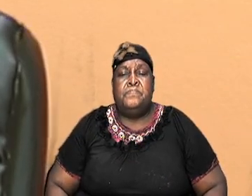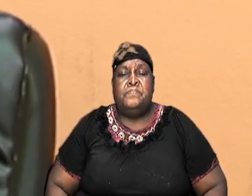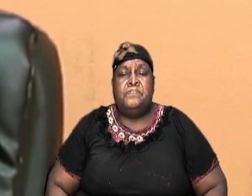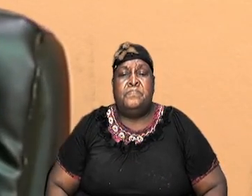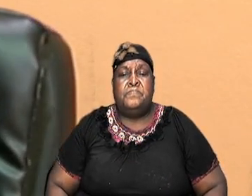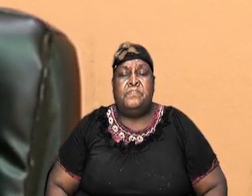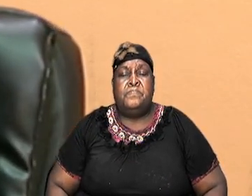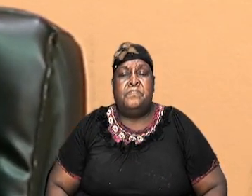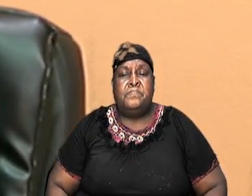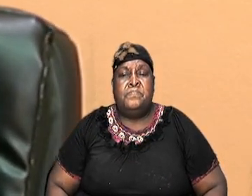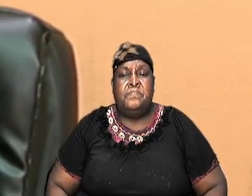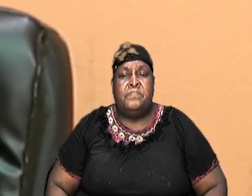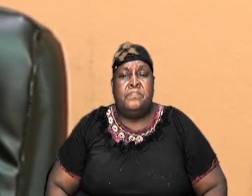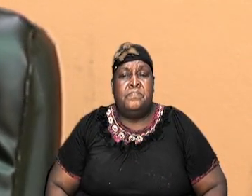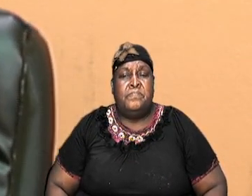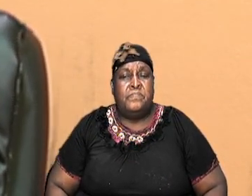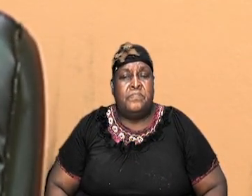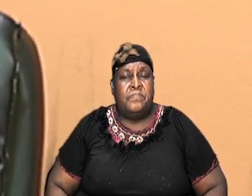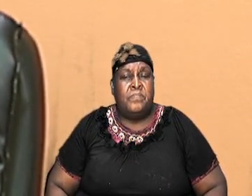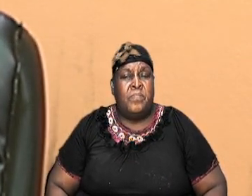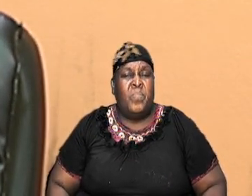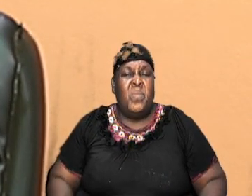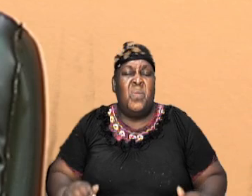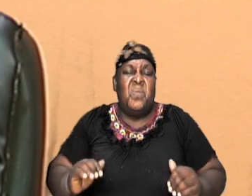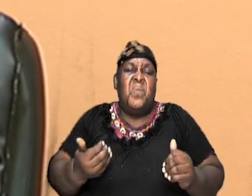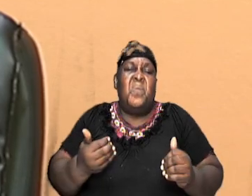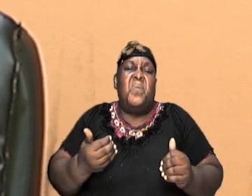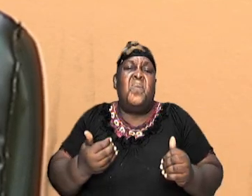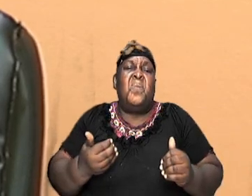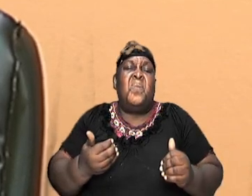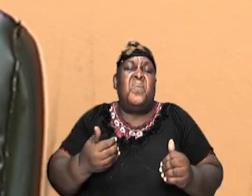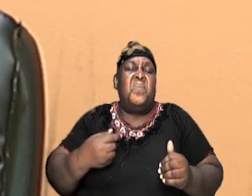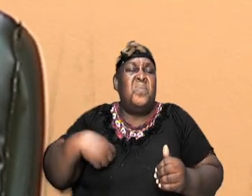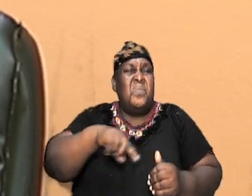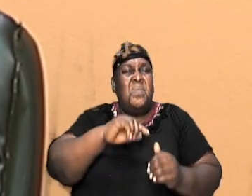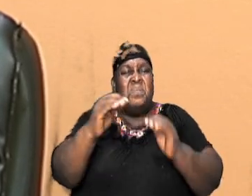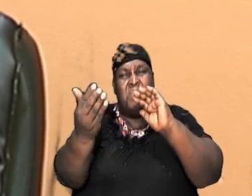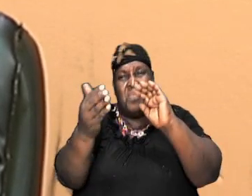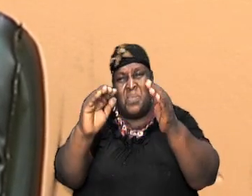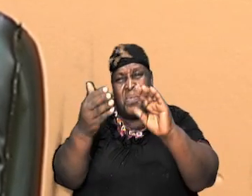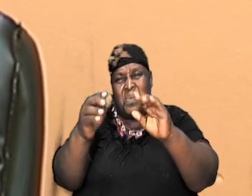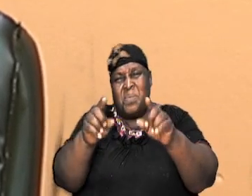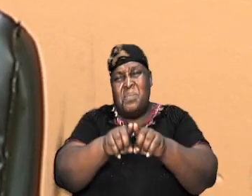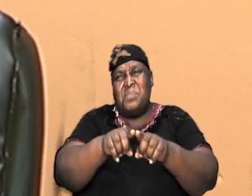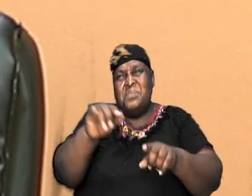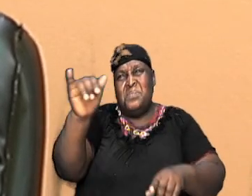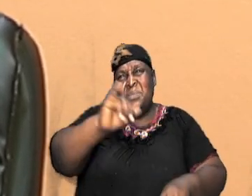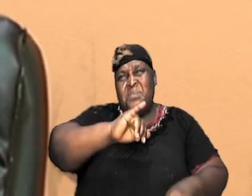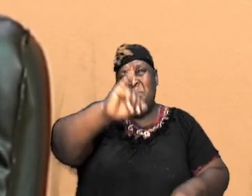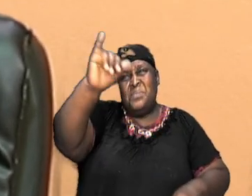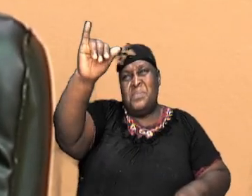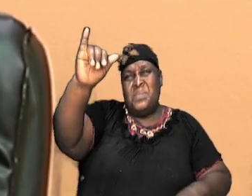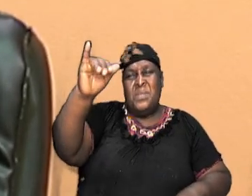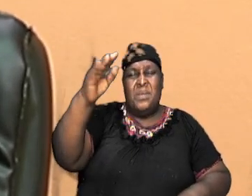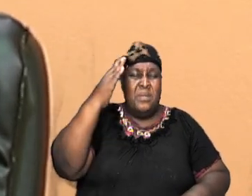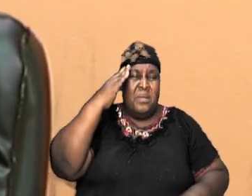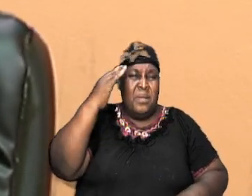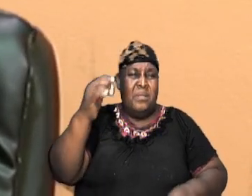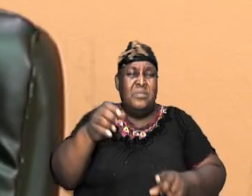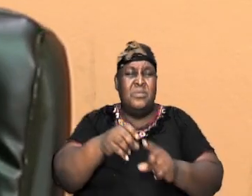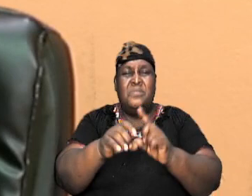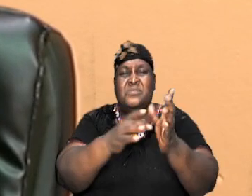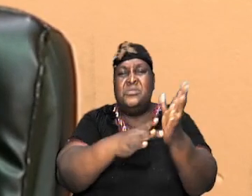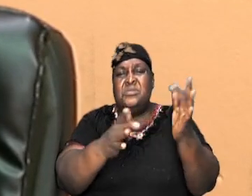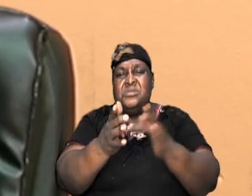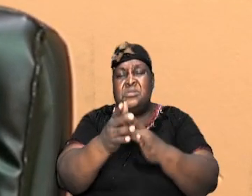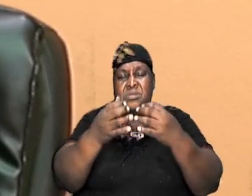We also looked at in terms of, you know, how do we become like Christ? You know, we said that knowledge of Christ was